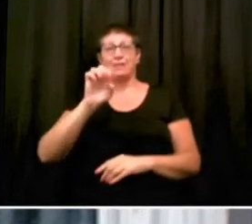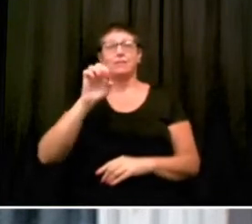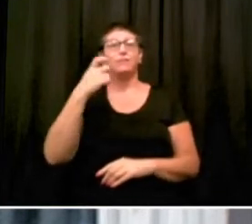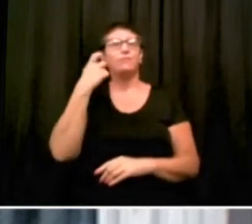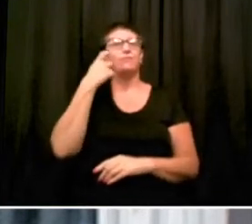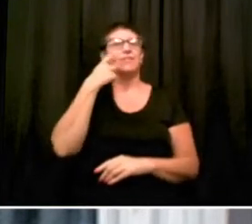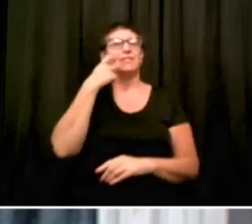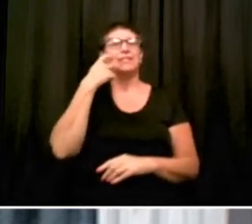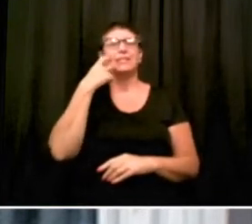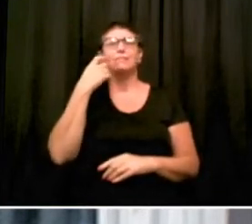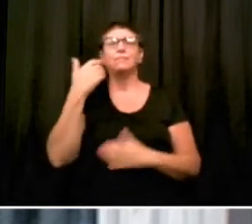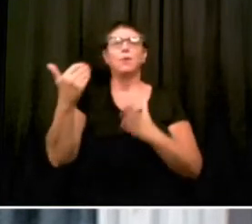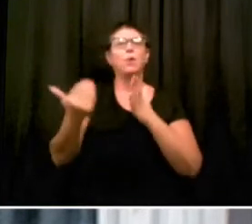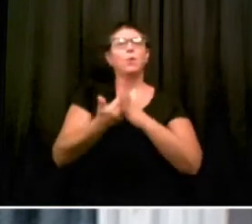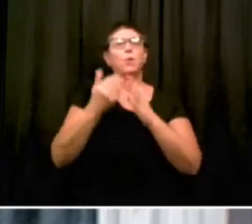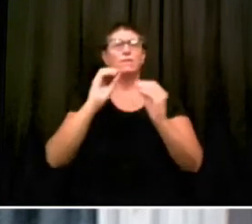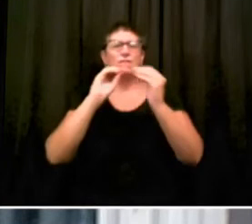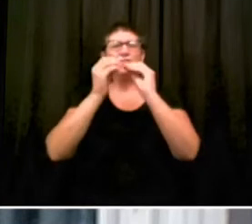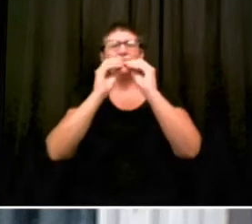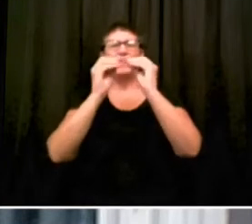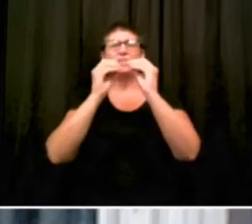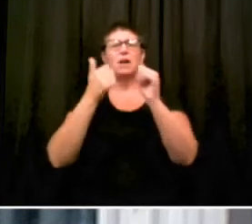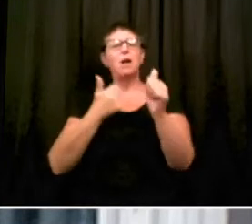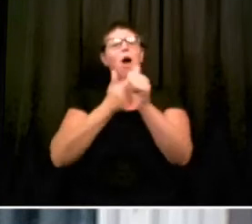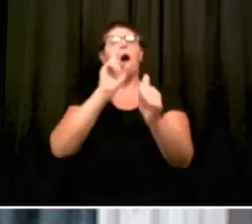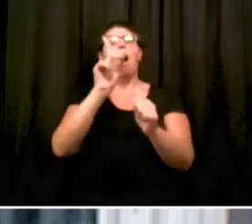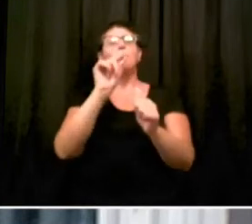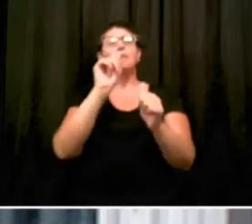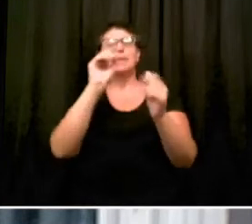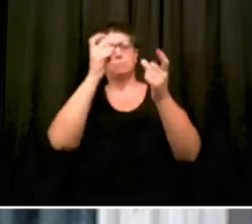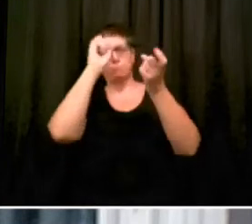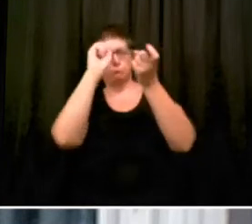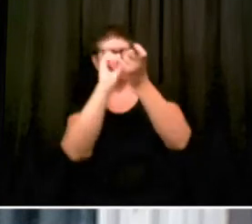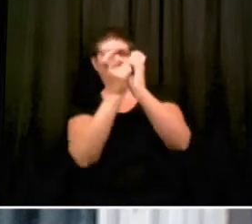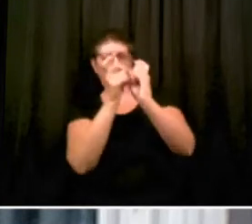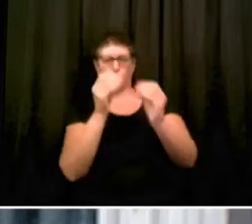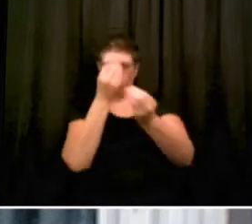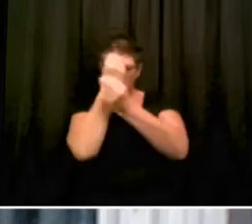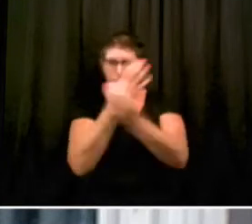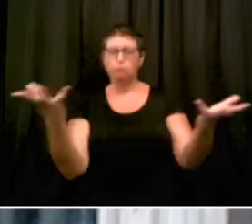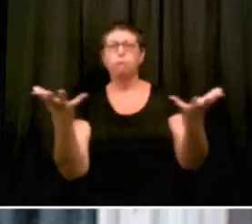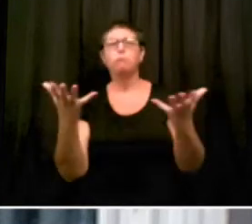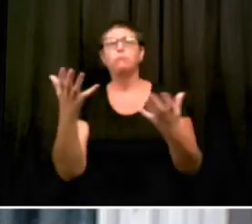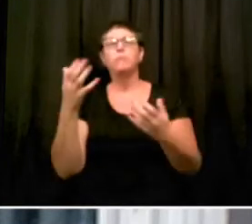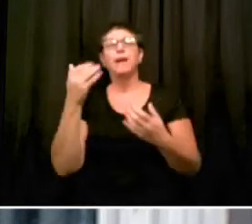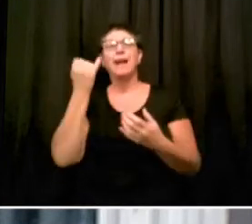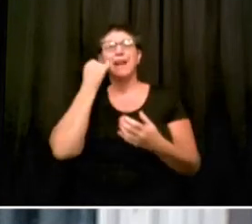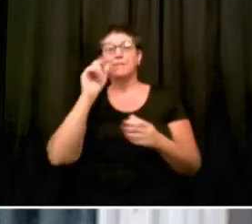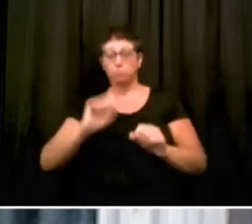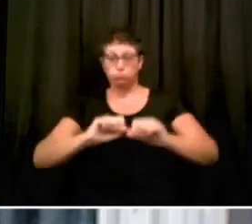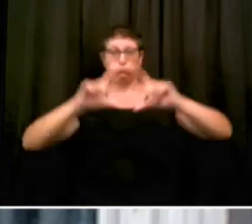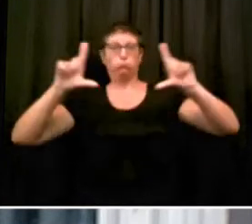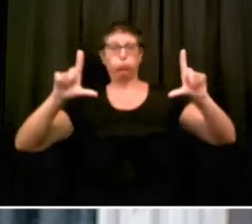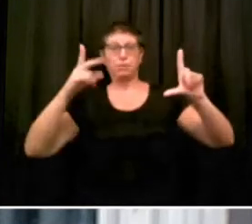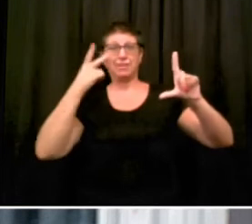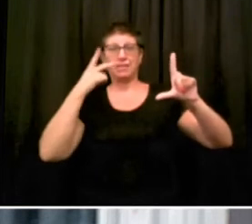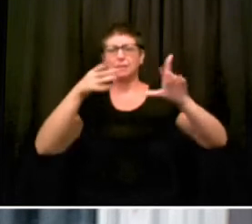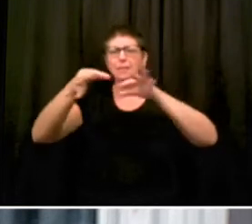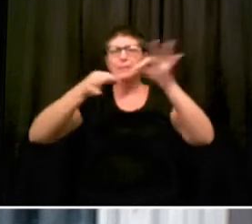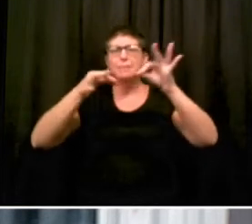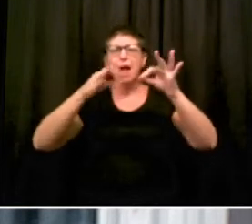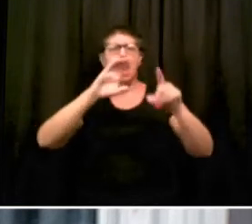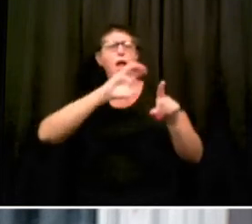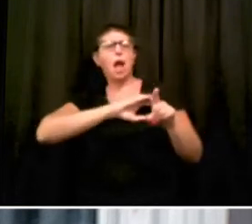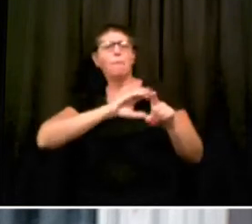panel. One of the key points the blue ribbon panel said was the NYPD has a strong discipline system. It's not perfect, but it's strong, and